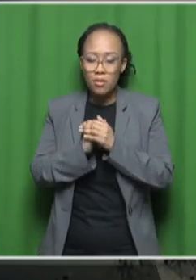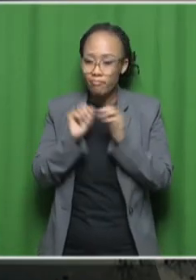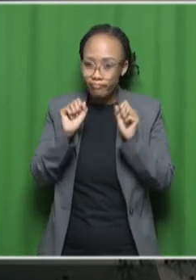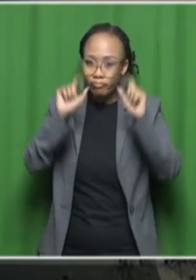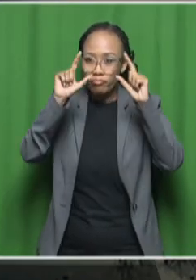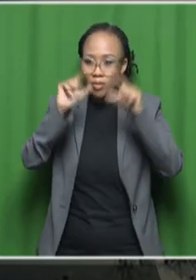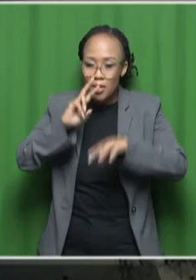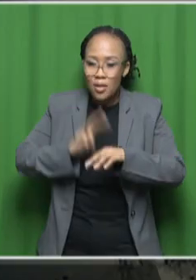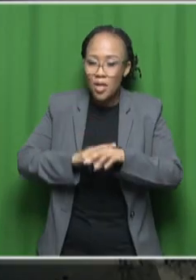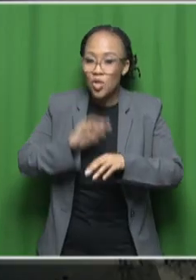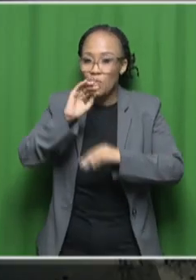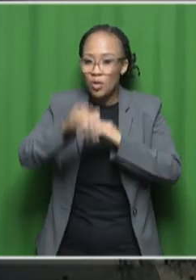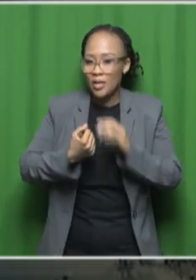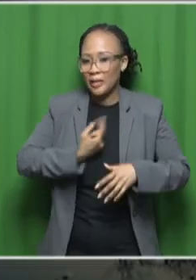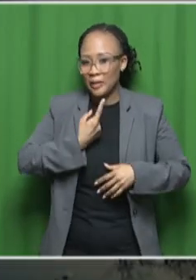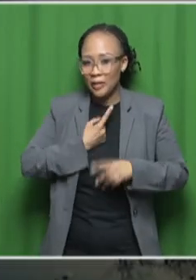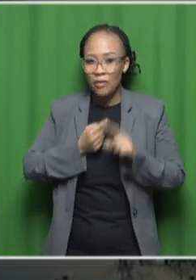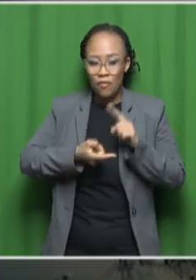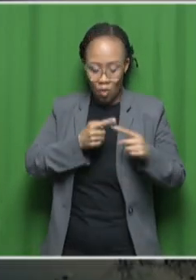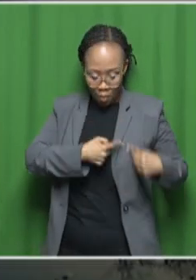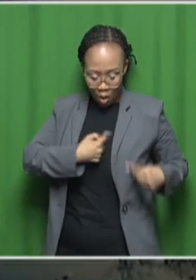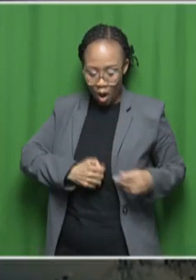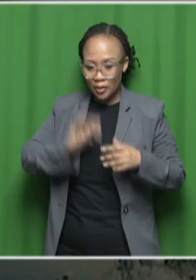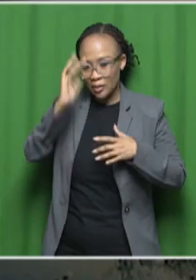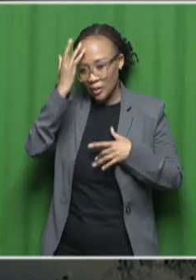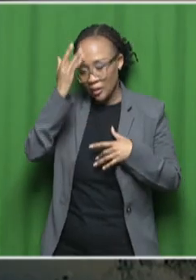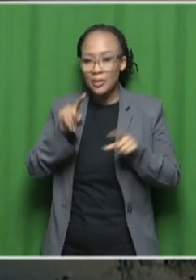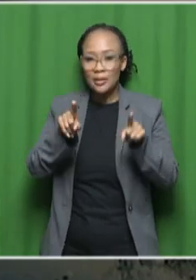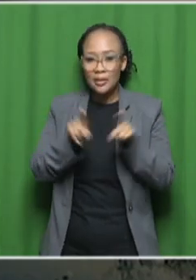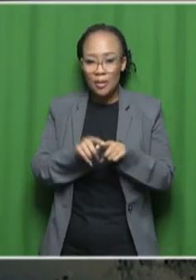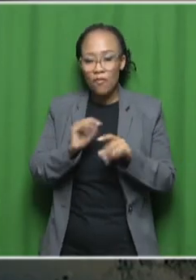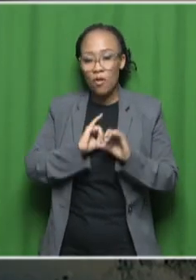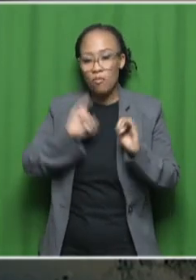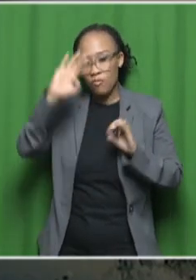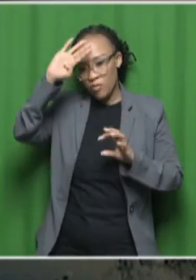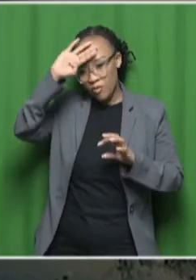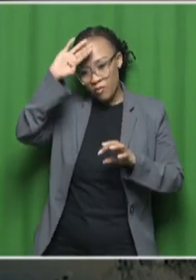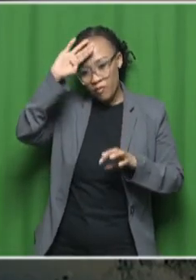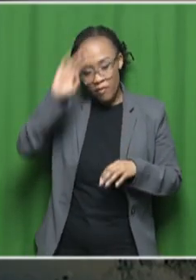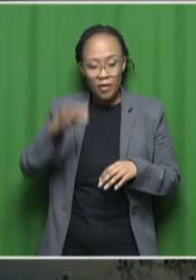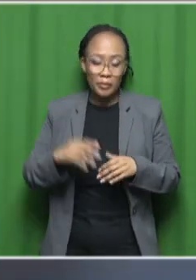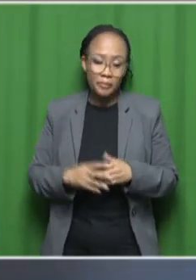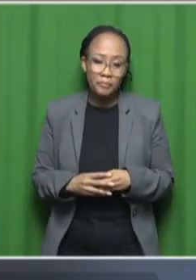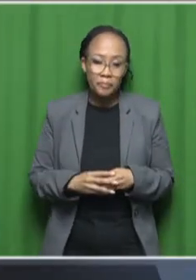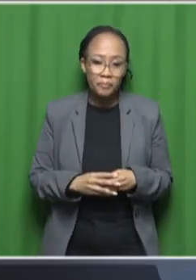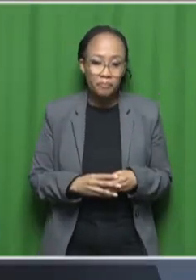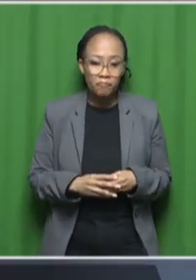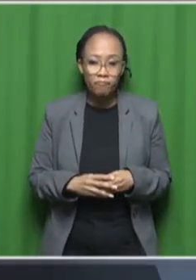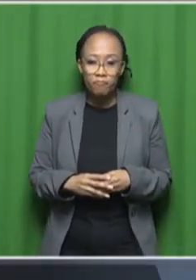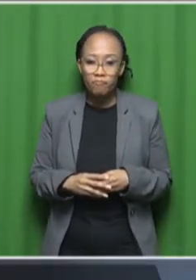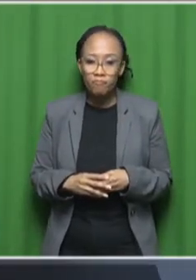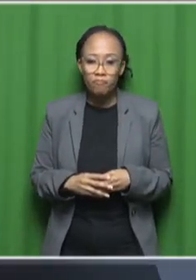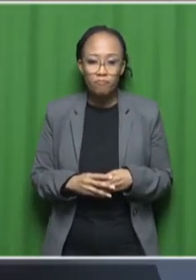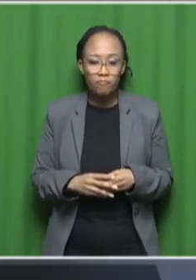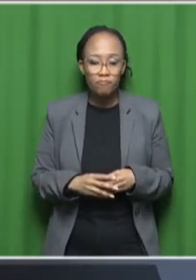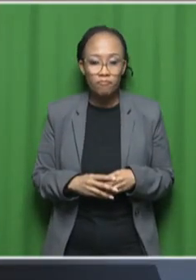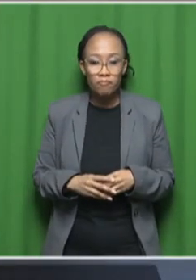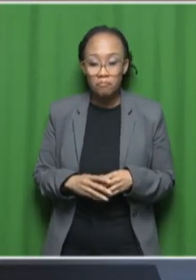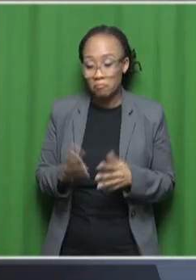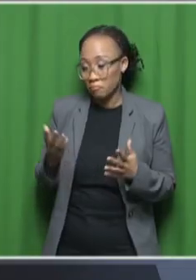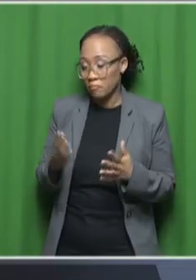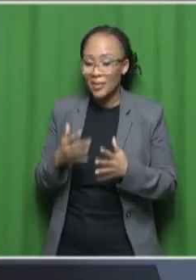from rheumatic fever and rheumatic heart disease? Very important. If your child or one of your children's friends